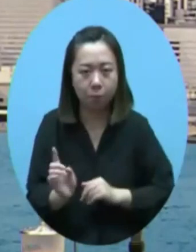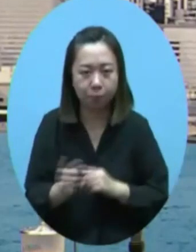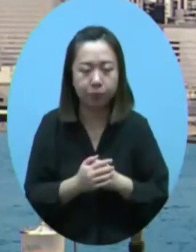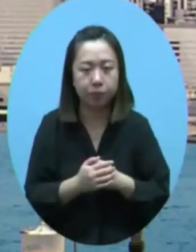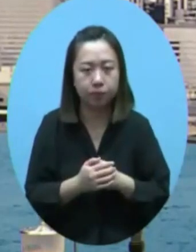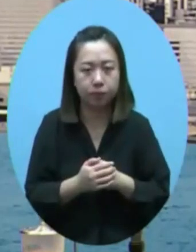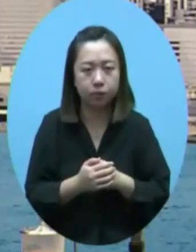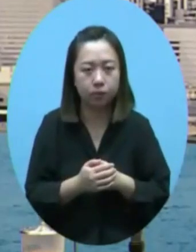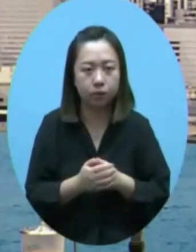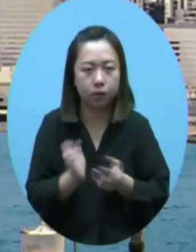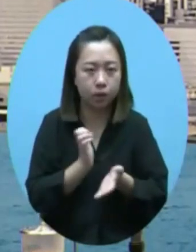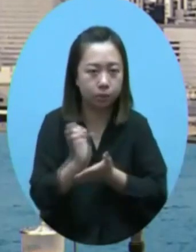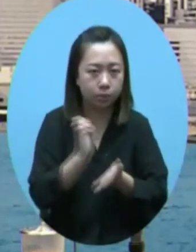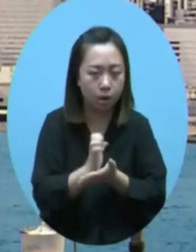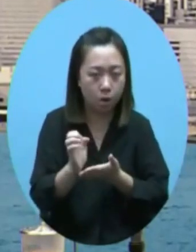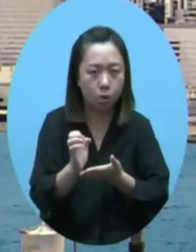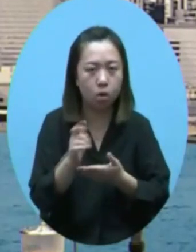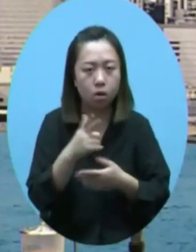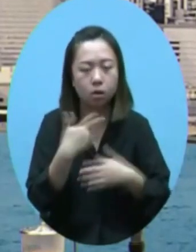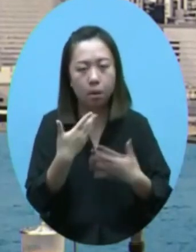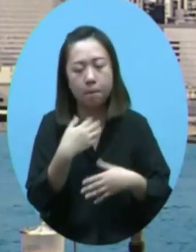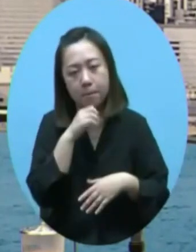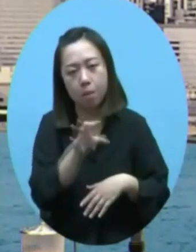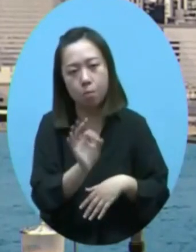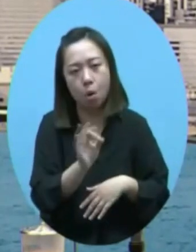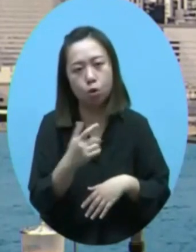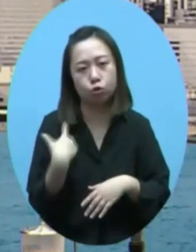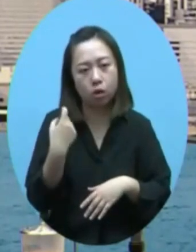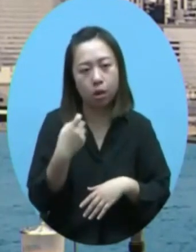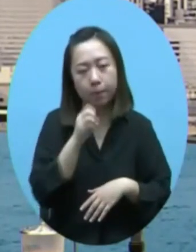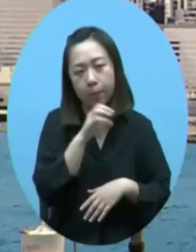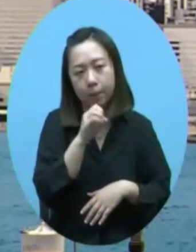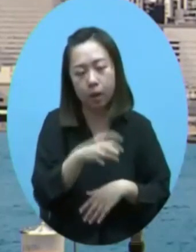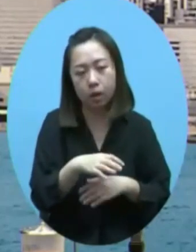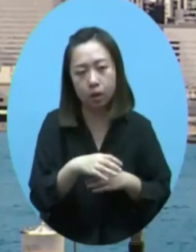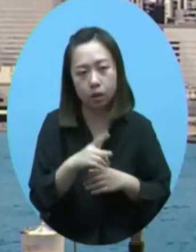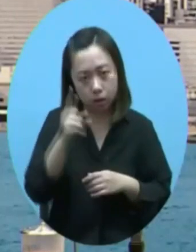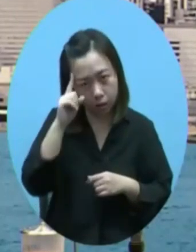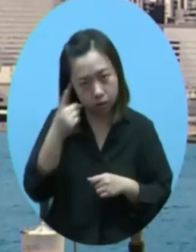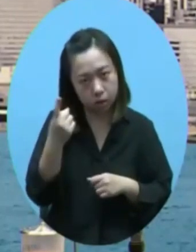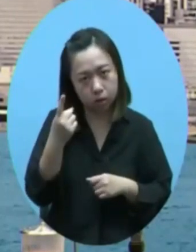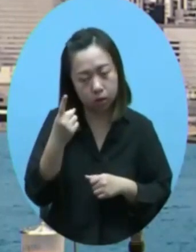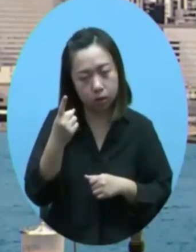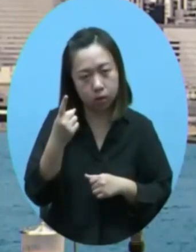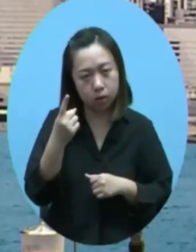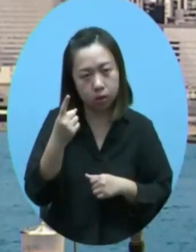what the arrangements will be like by the relevant authorities. As for